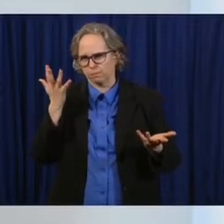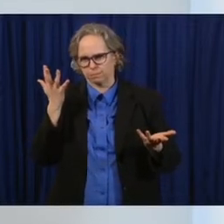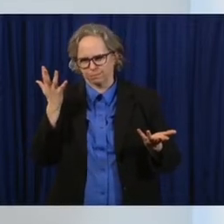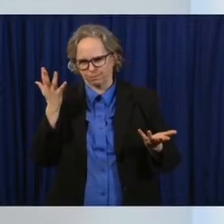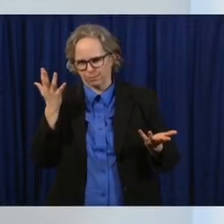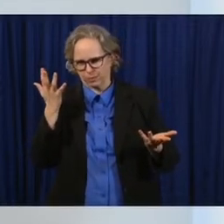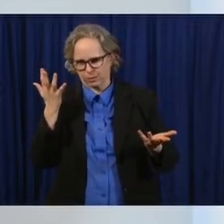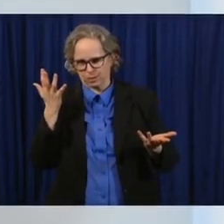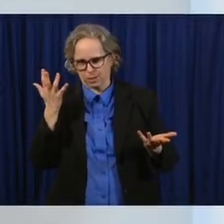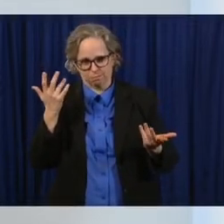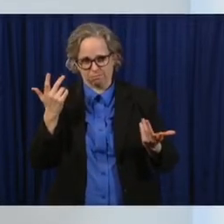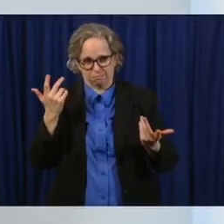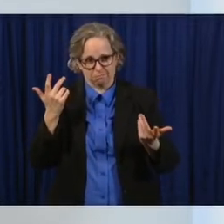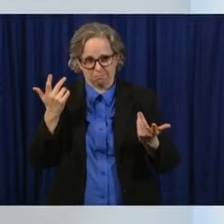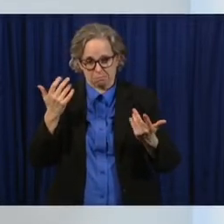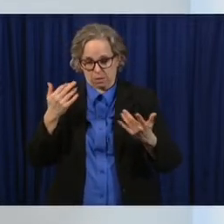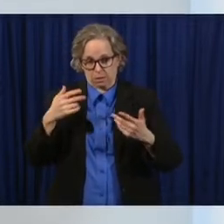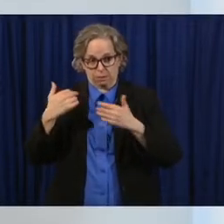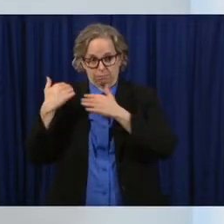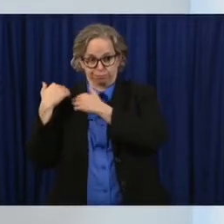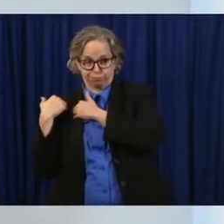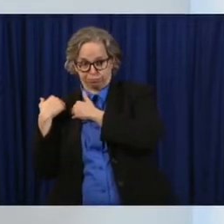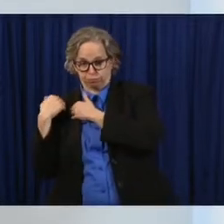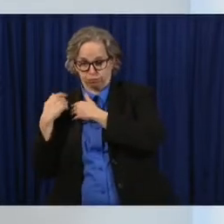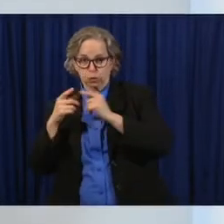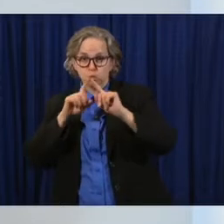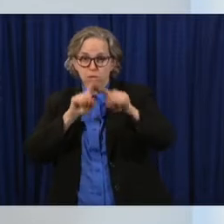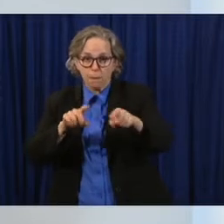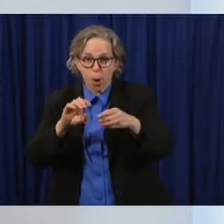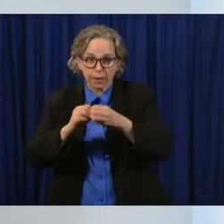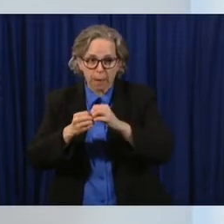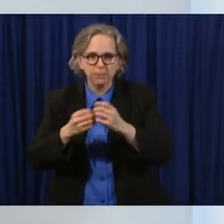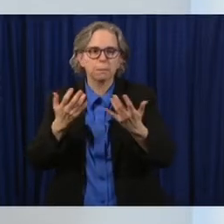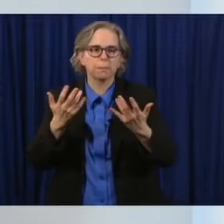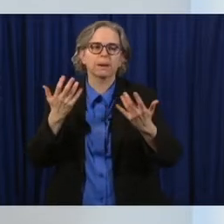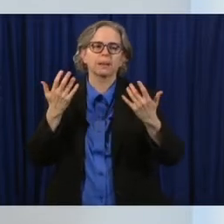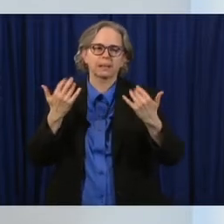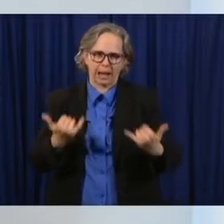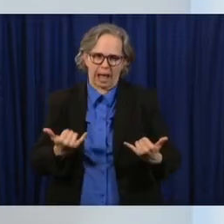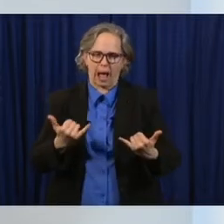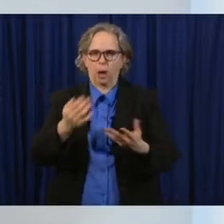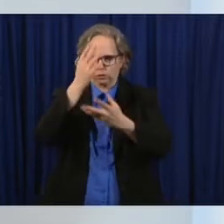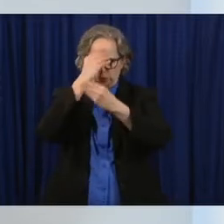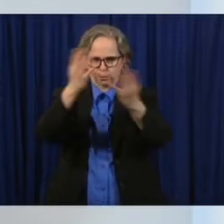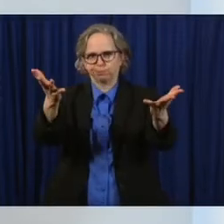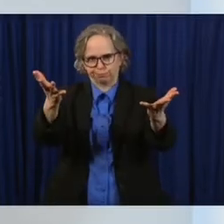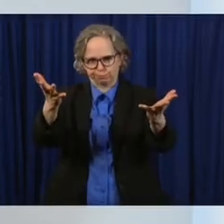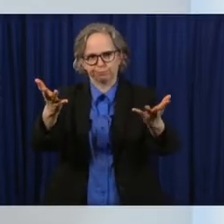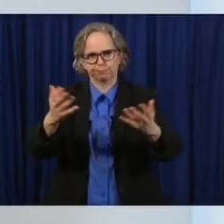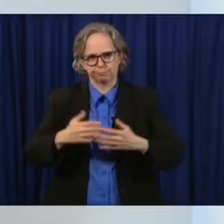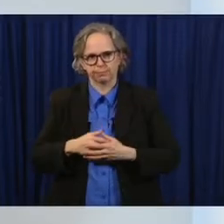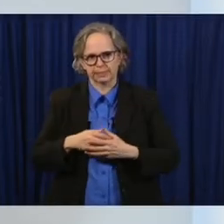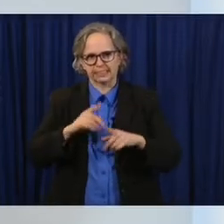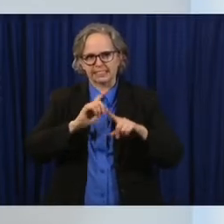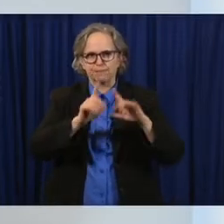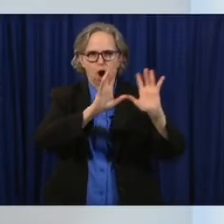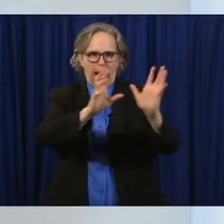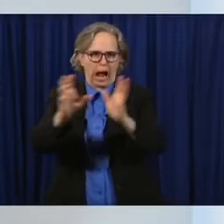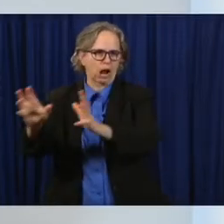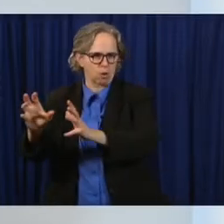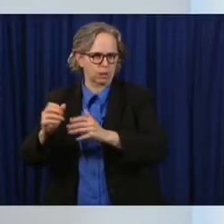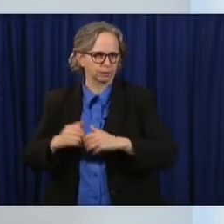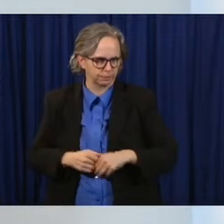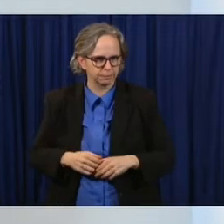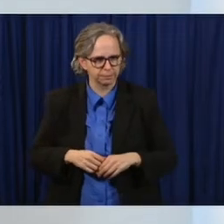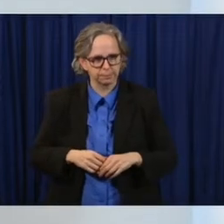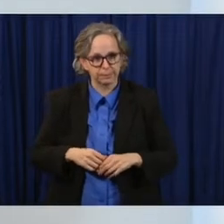of that detail, but we are able to share those different categories.